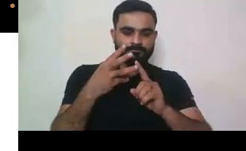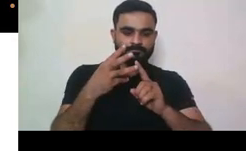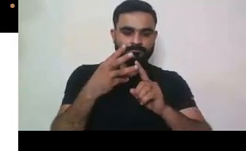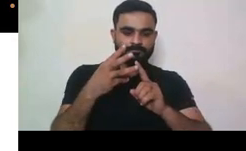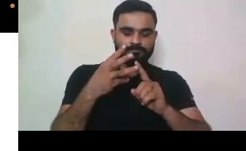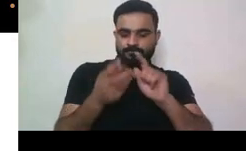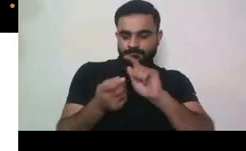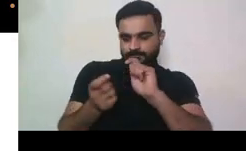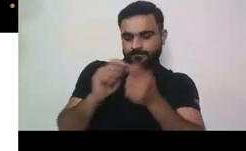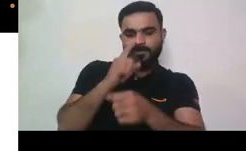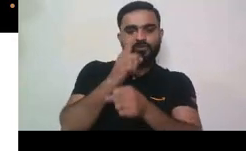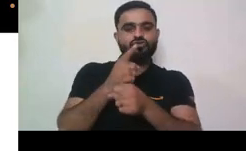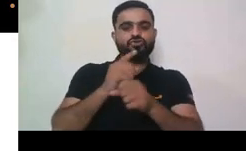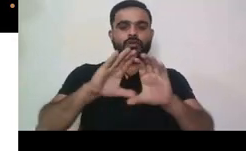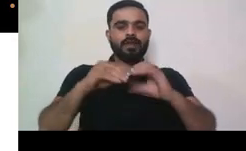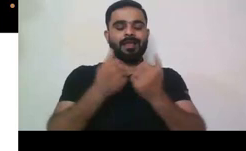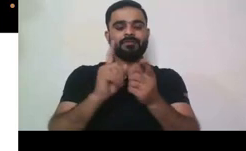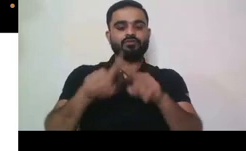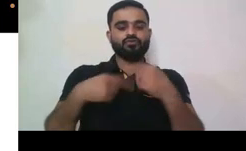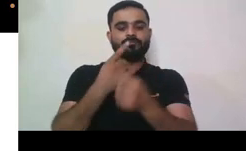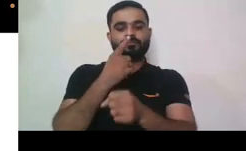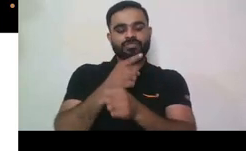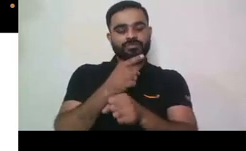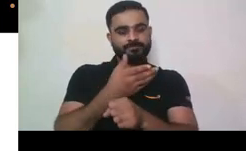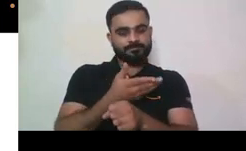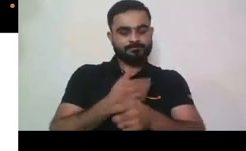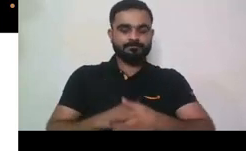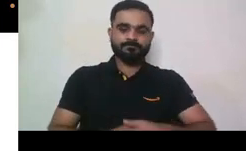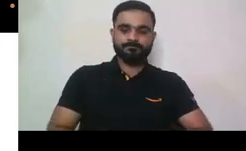change in teachers' classroom teaching.